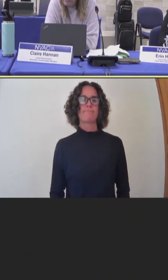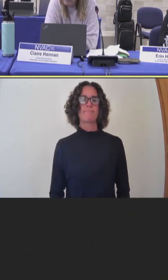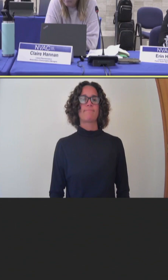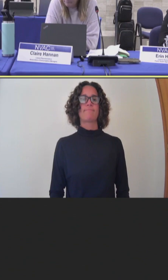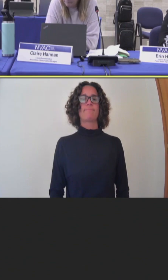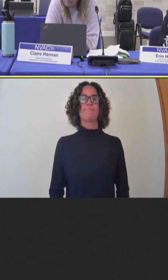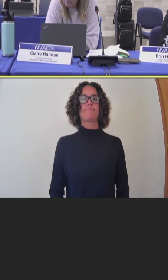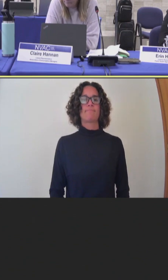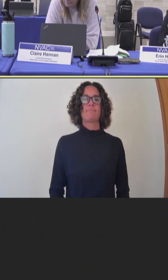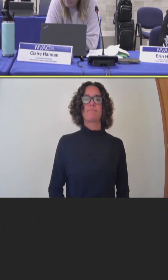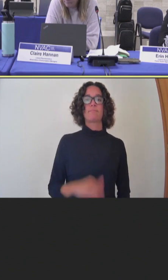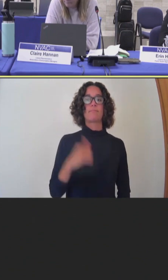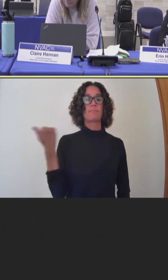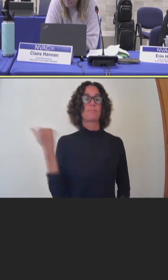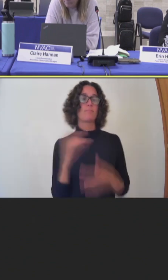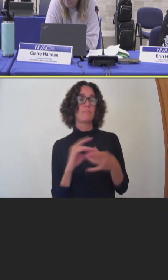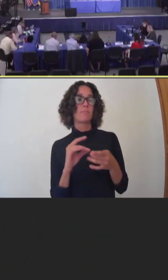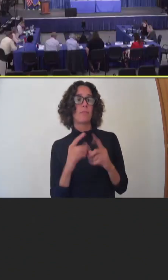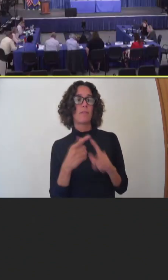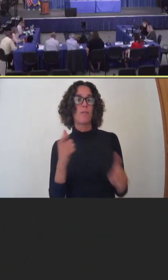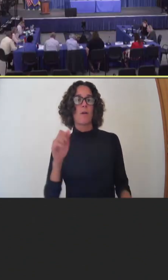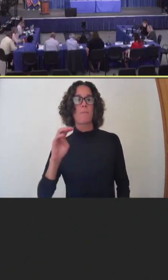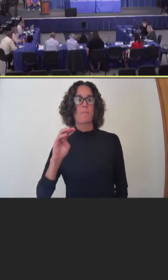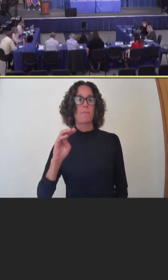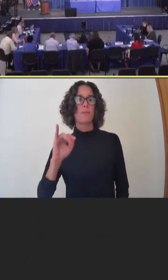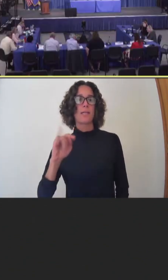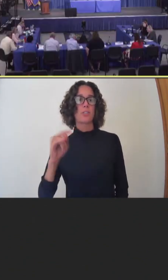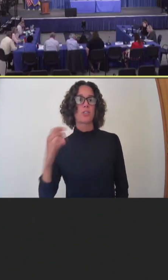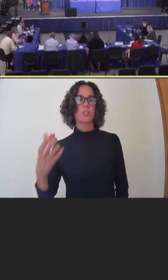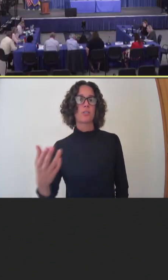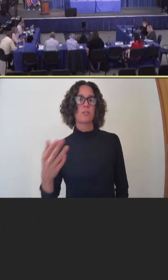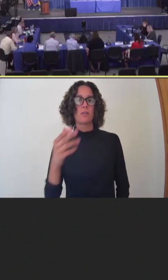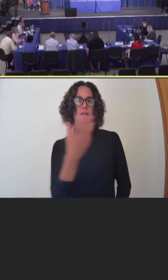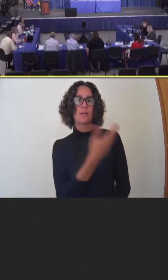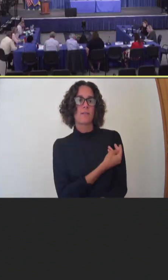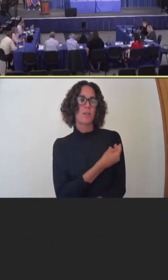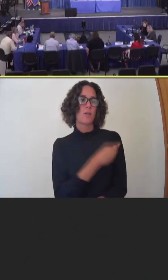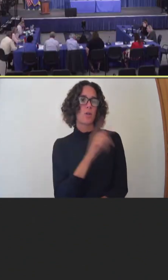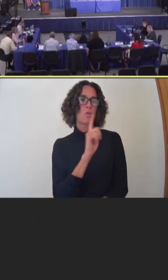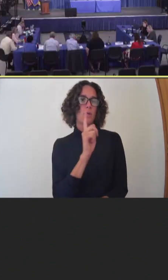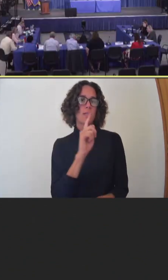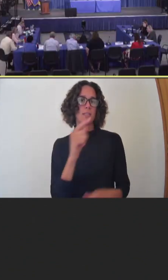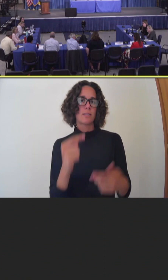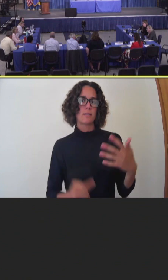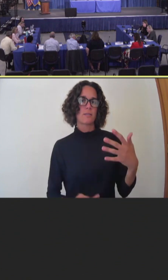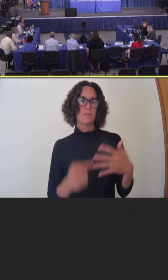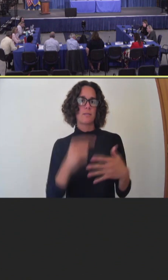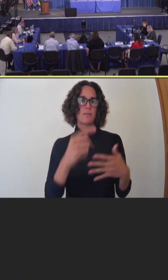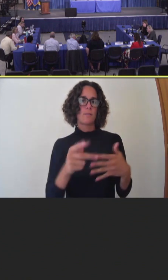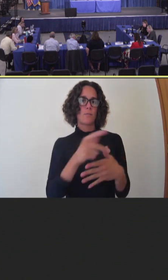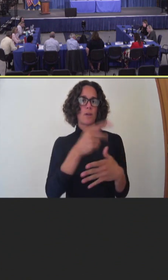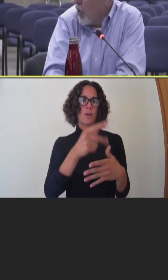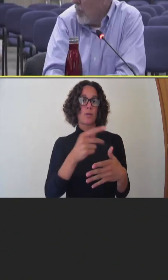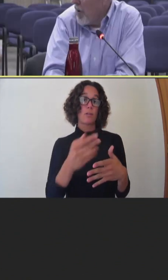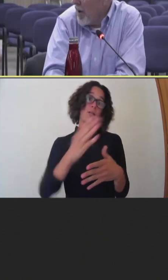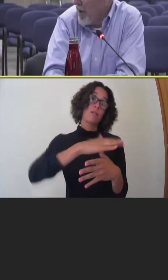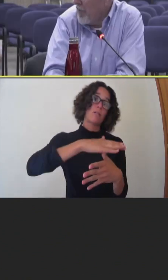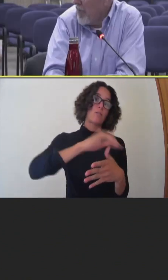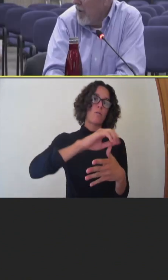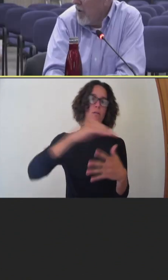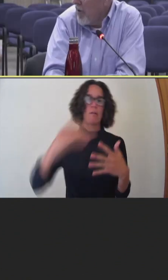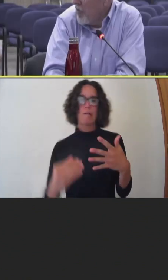And another comment from Mitch, where do vaccinations sit in priorities within the HHS or national overall